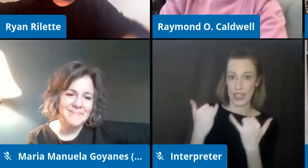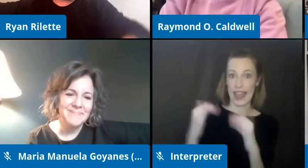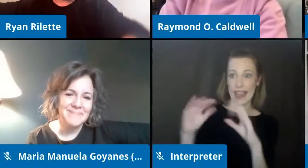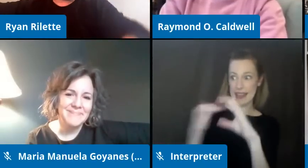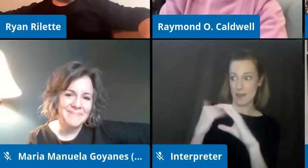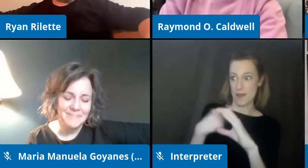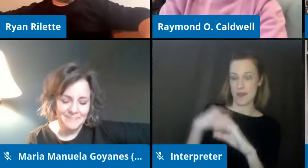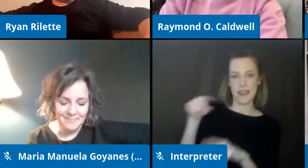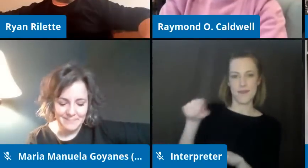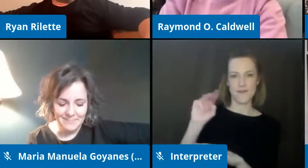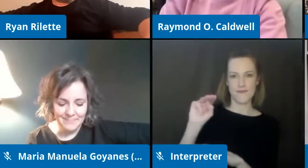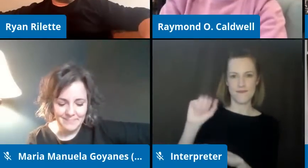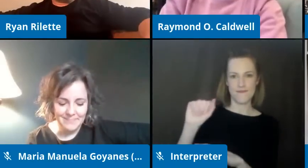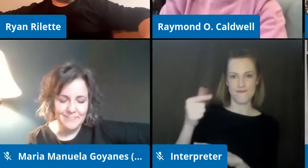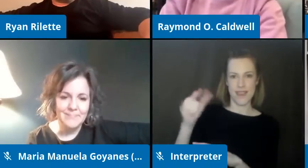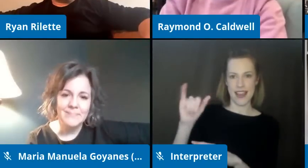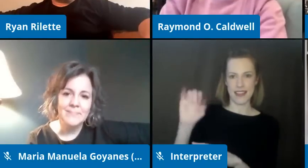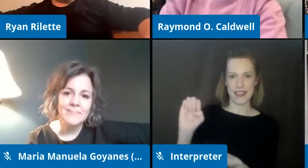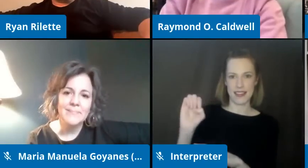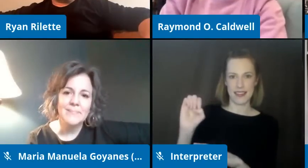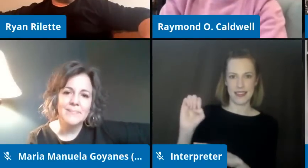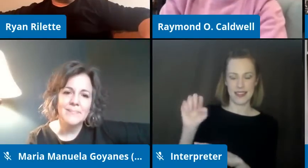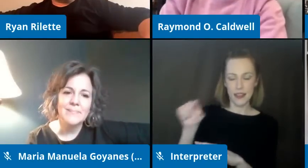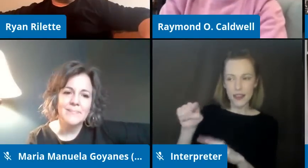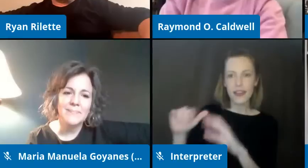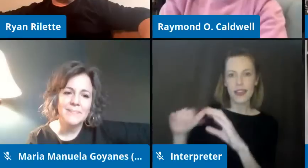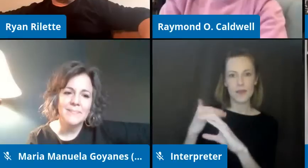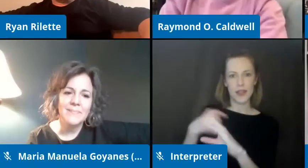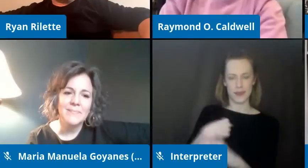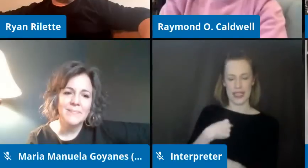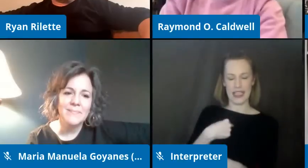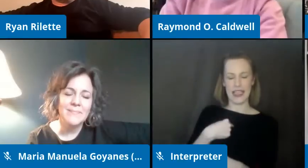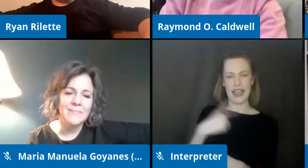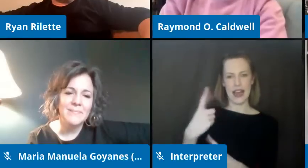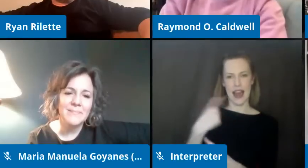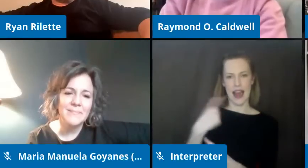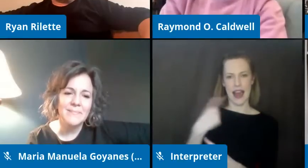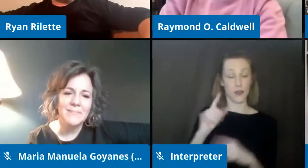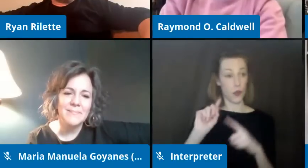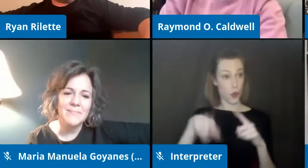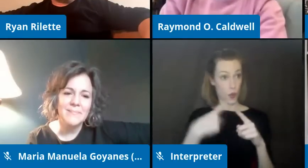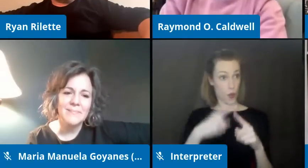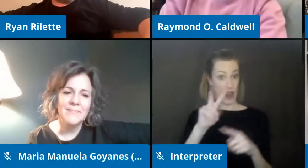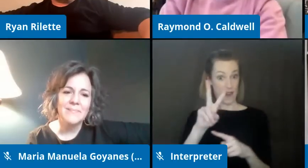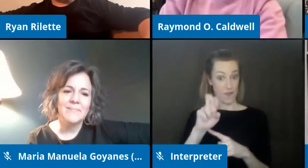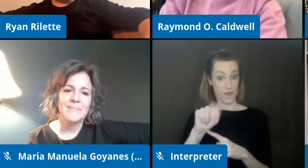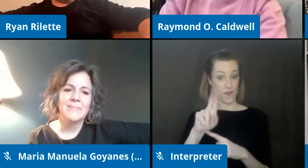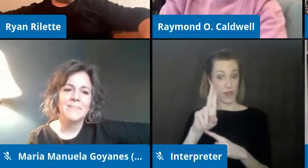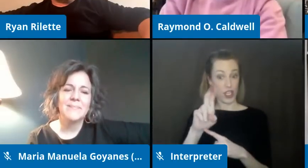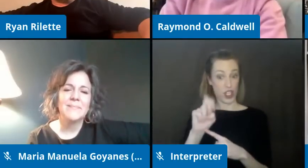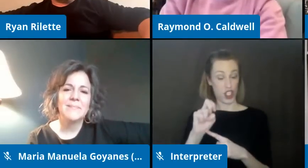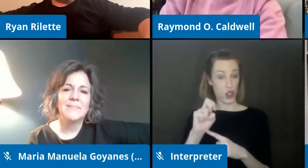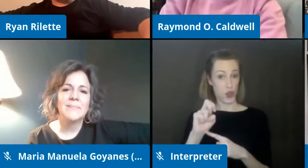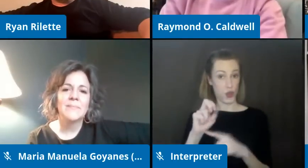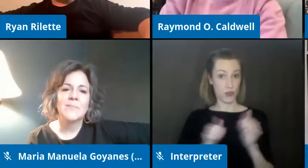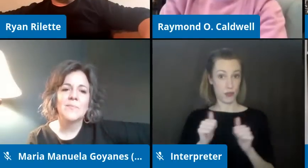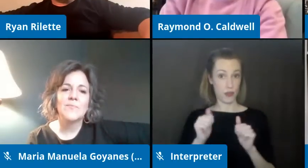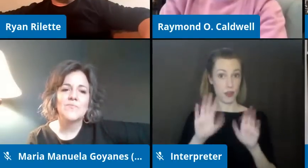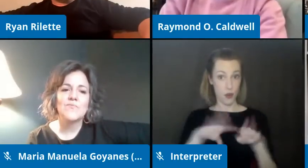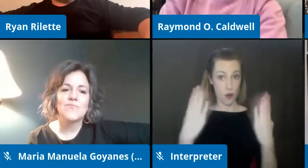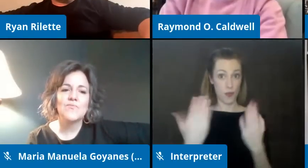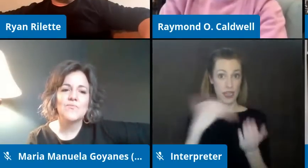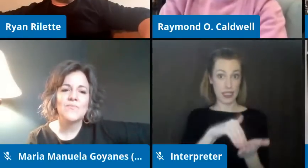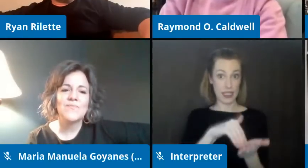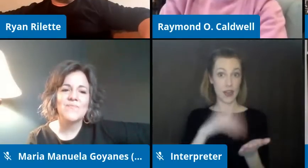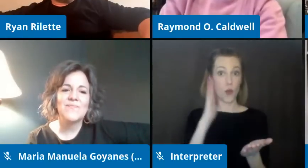she wrote to me and said, when venues reopen, will they attract mostly older people packed tightly for hours and